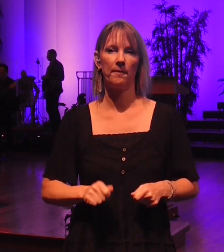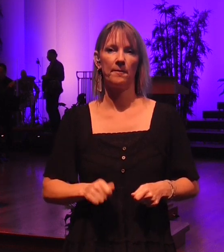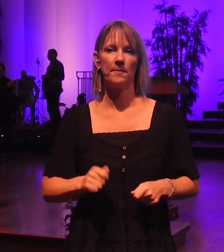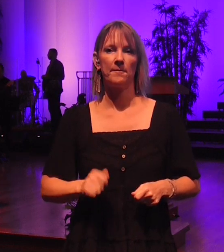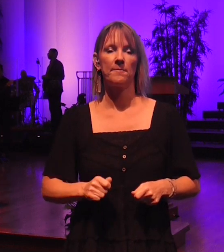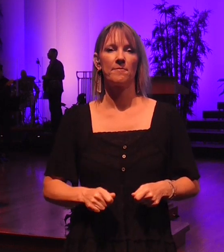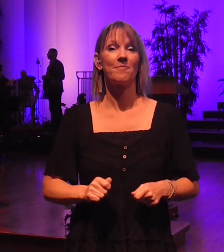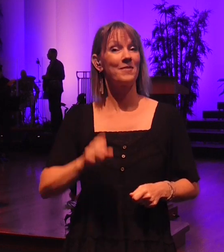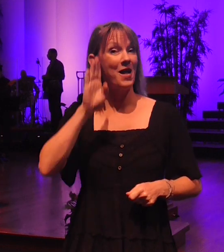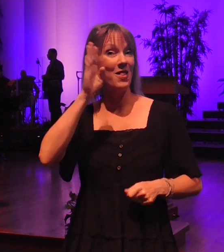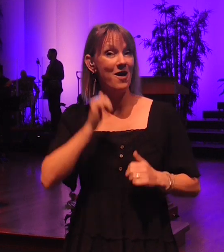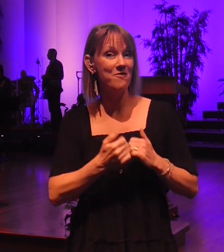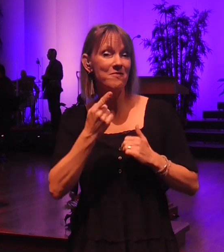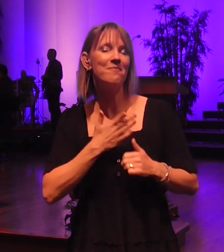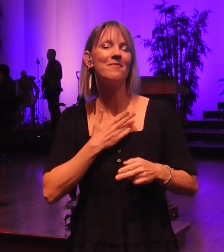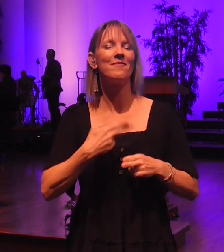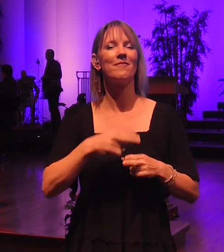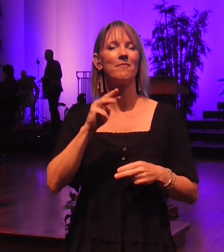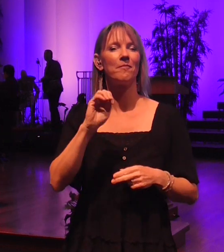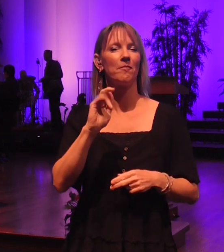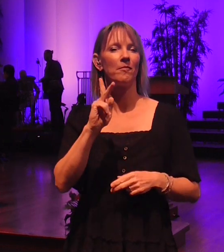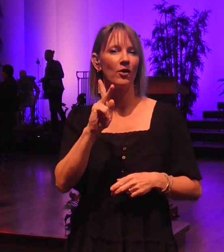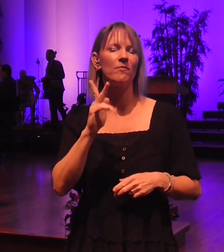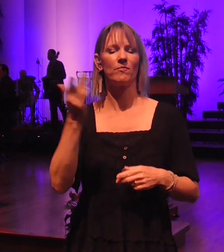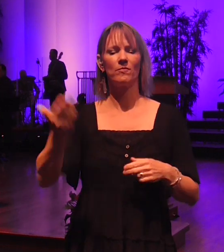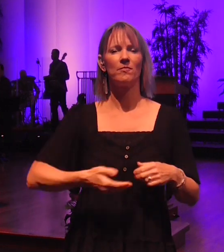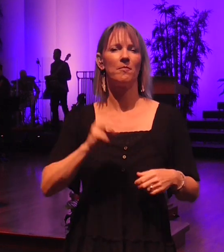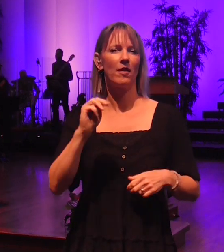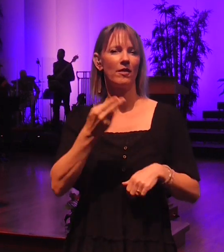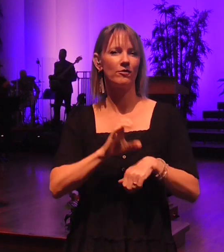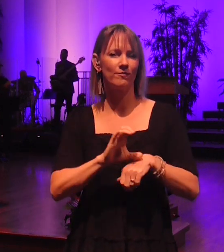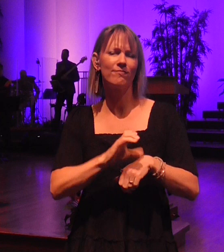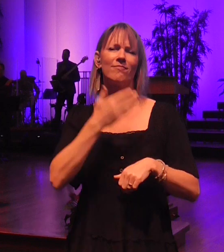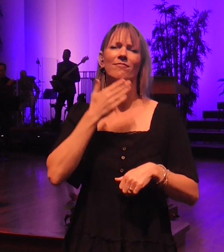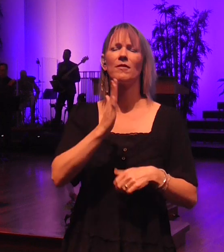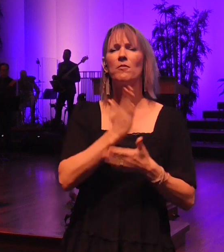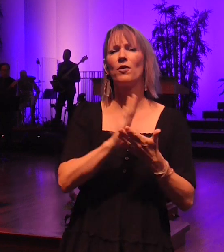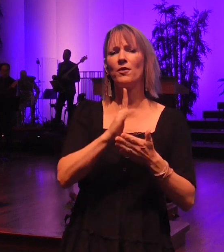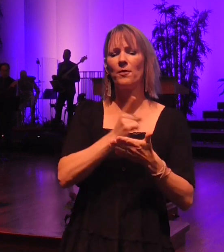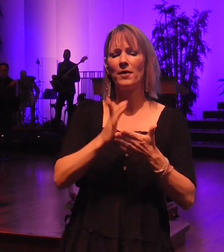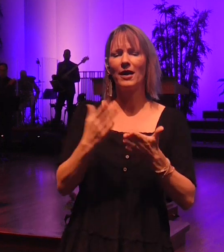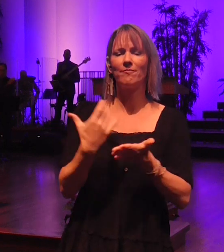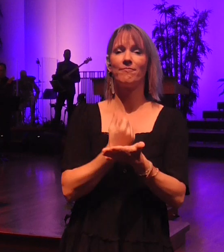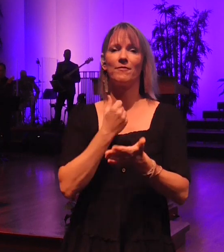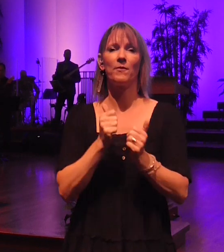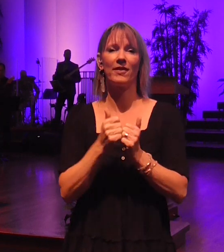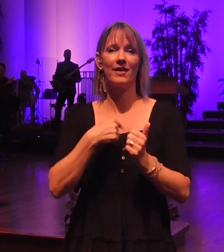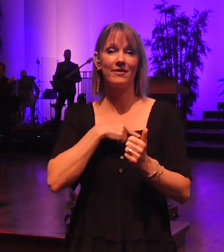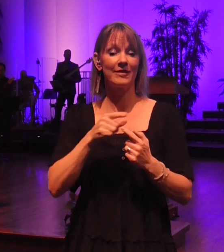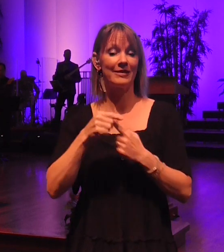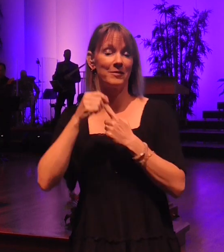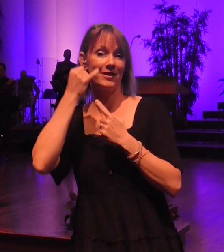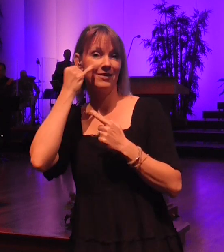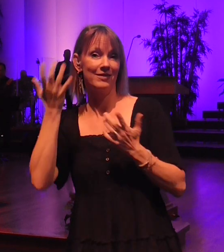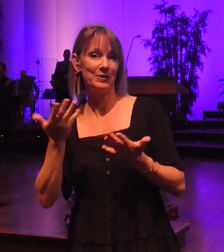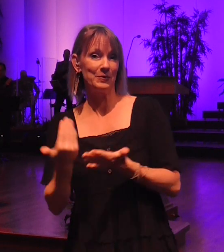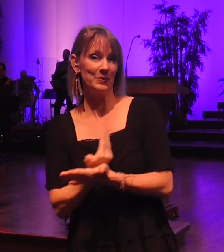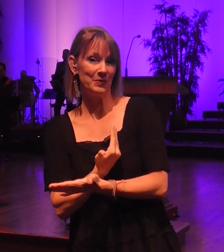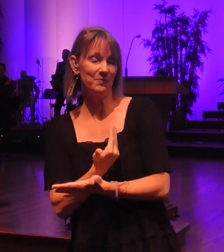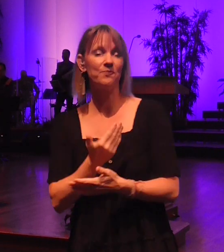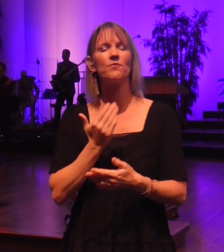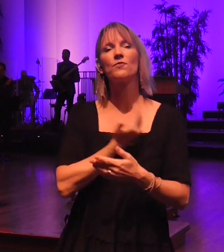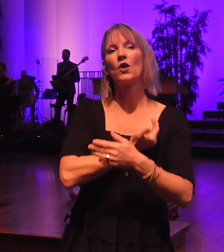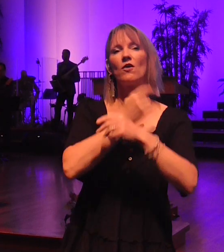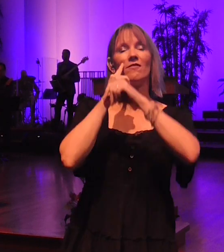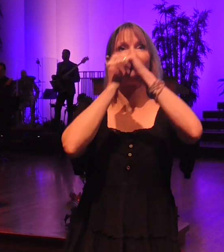Hey everybody, my name's Mark. Welcome to Mile High Church. Thanks for spending a part of your weekend with us, especially if you're new. Our vision,